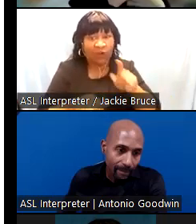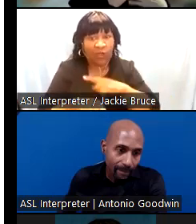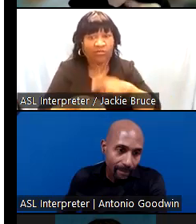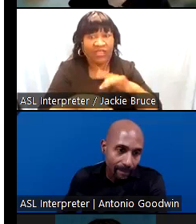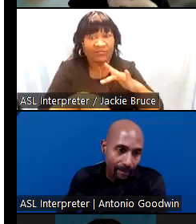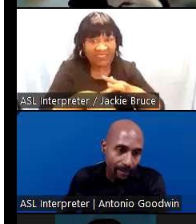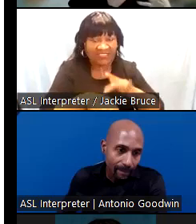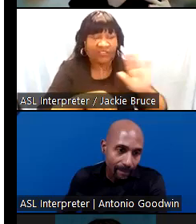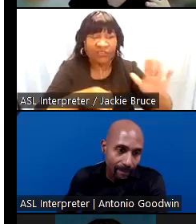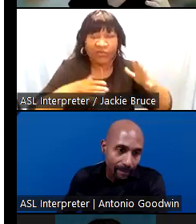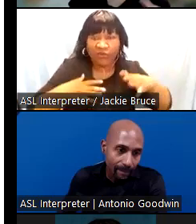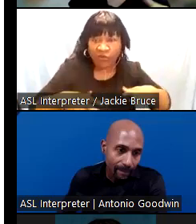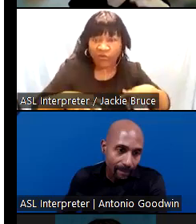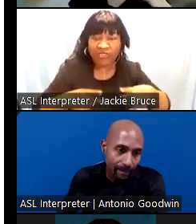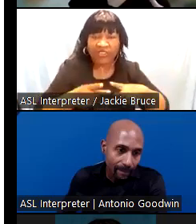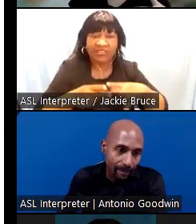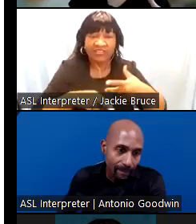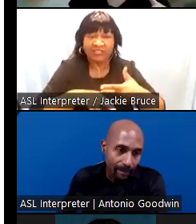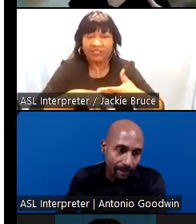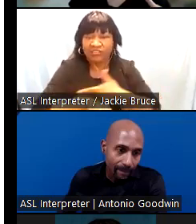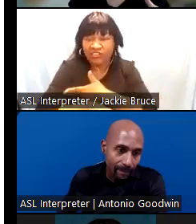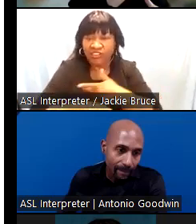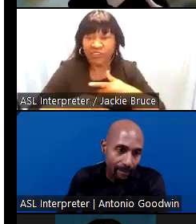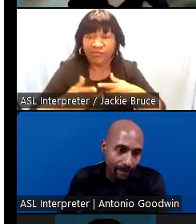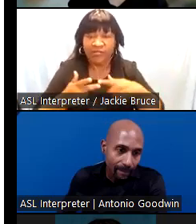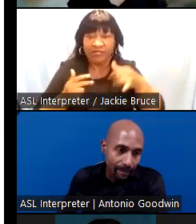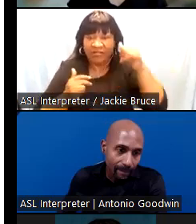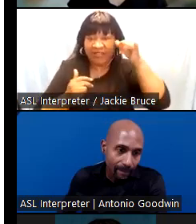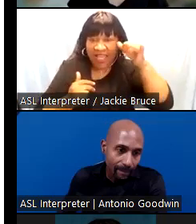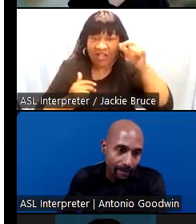of clothing and sheets and towels that have been used by someone with monkeypox.